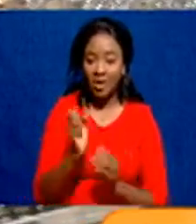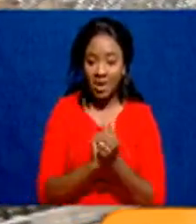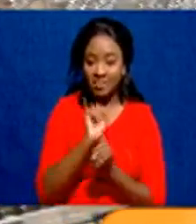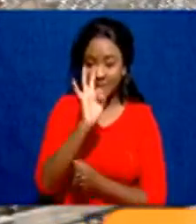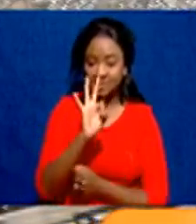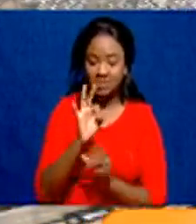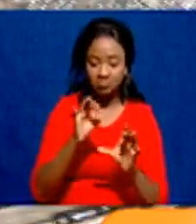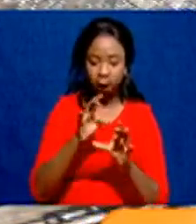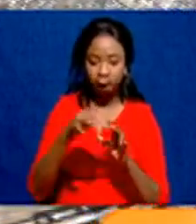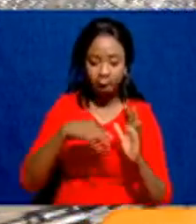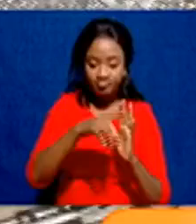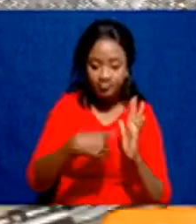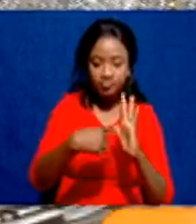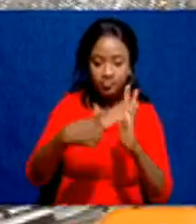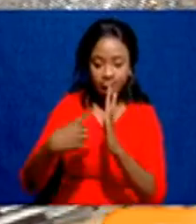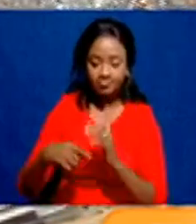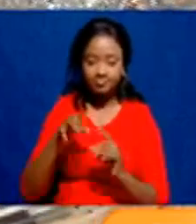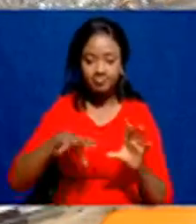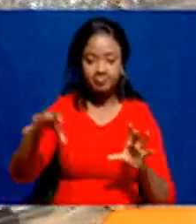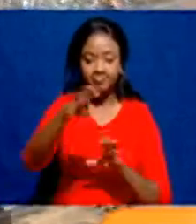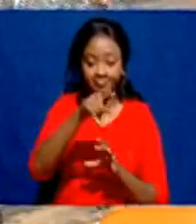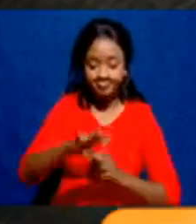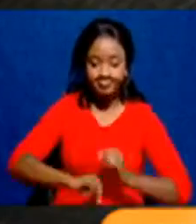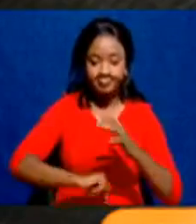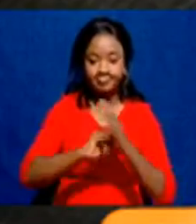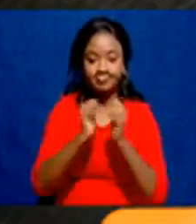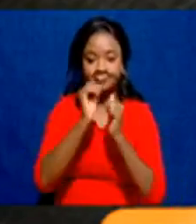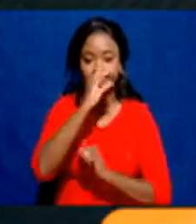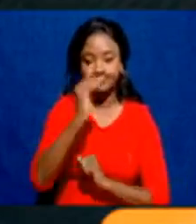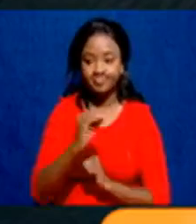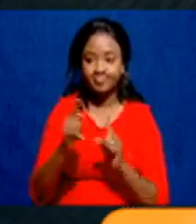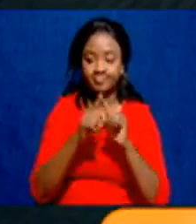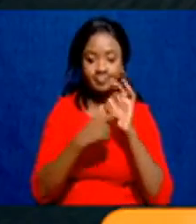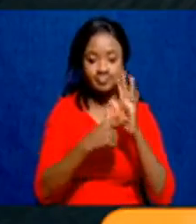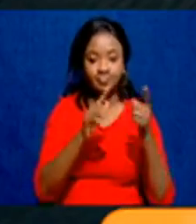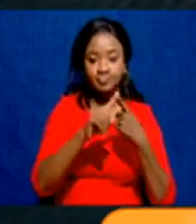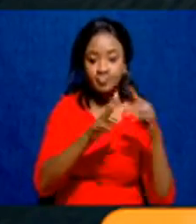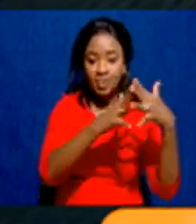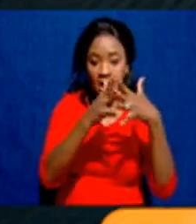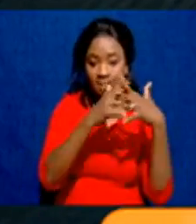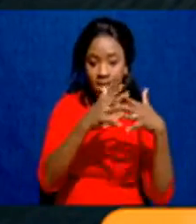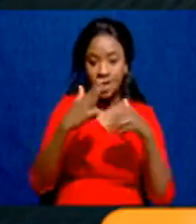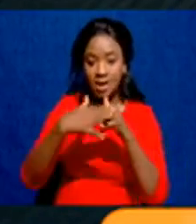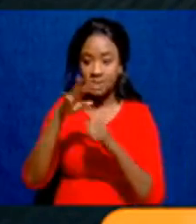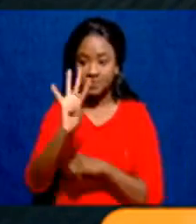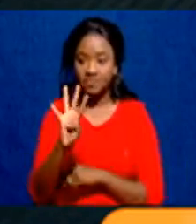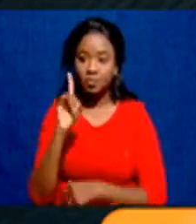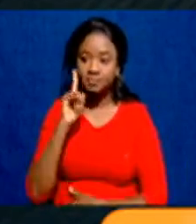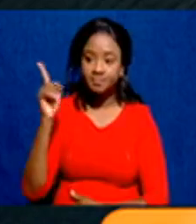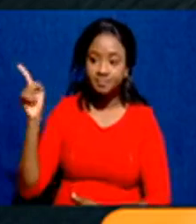reactors worldwide, contributing about 10% of power, with the US leading with 94 nuclear power